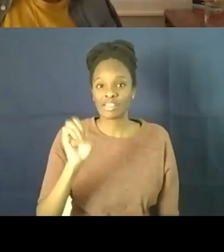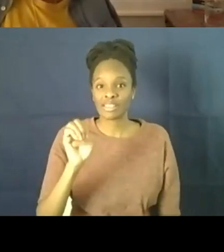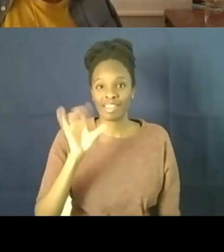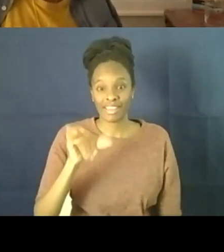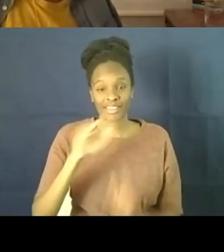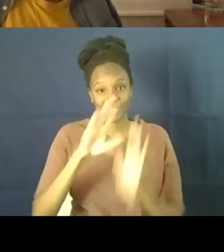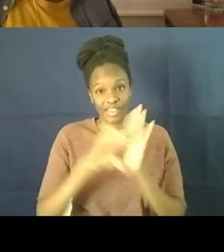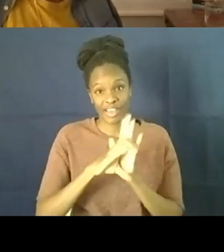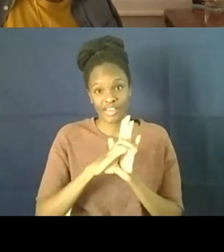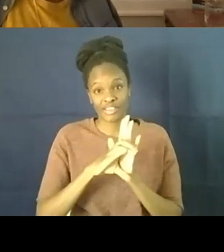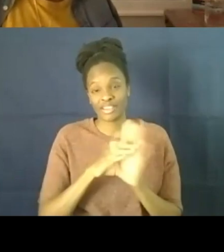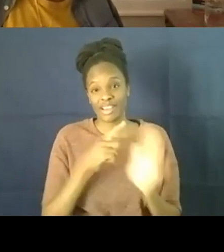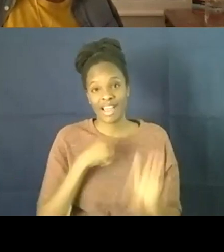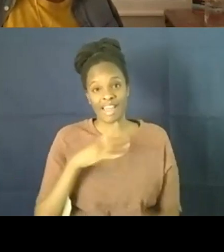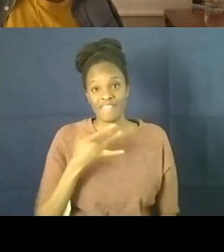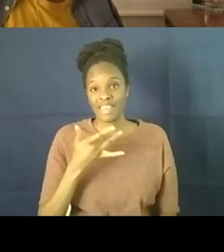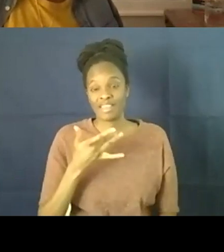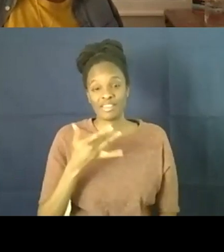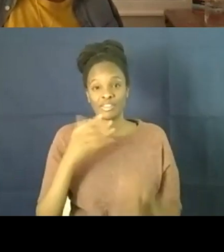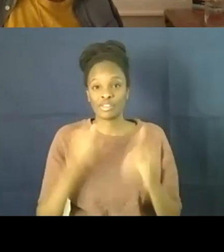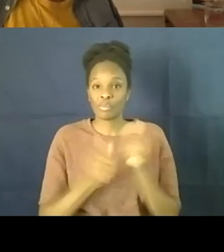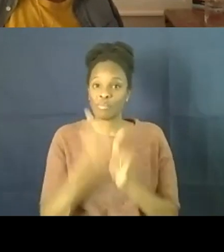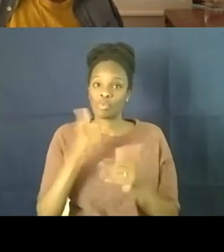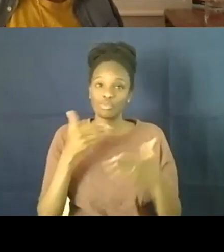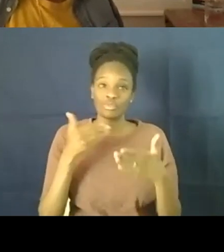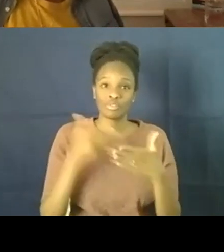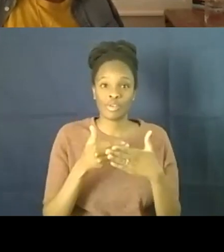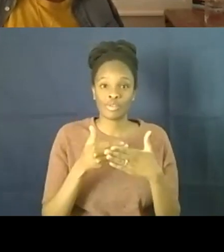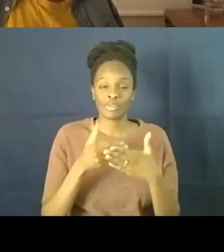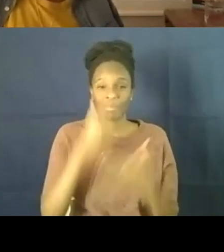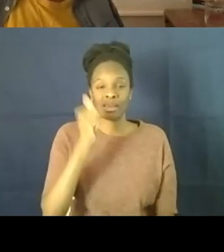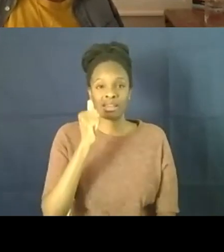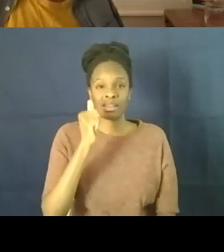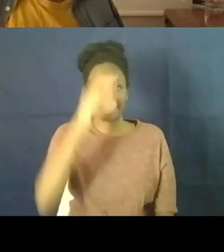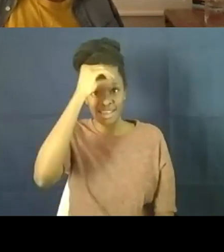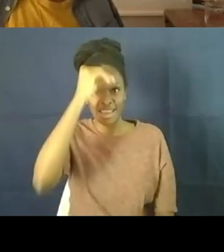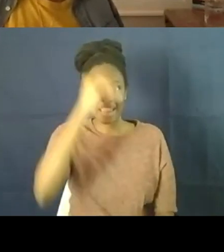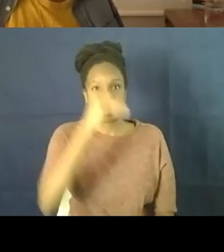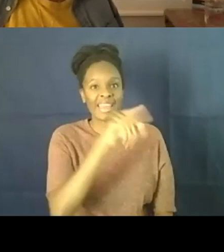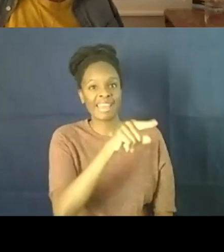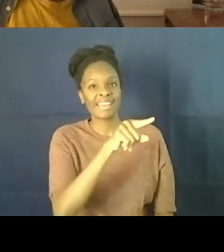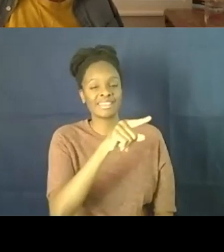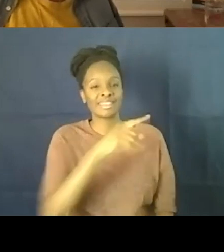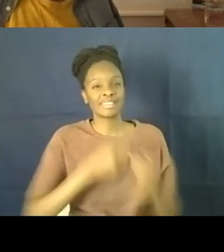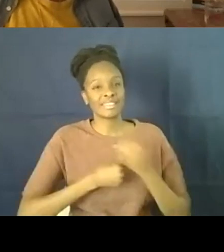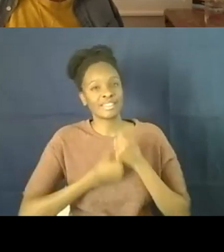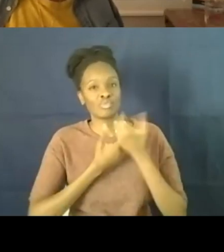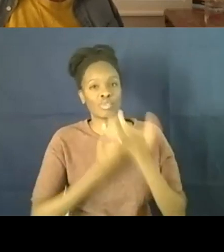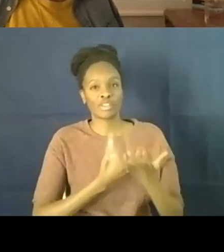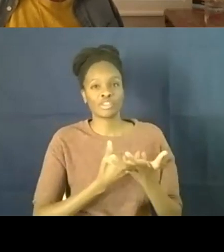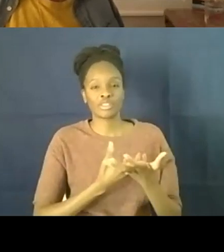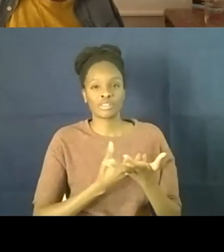to. I think his expression of, I don't know, I just feel like